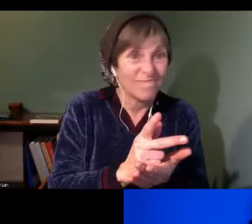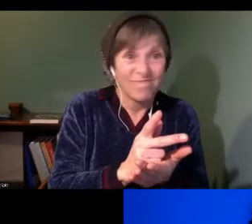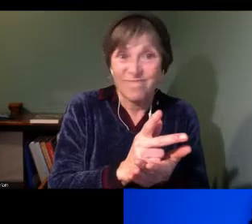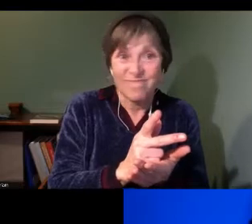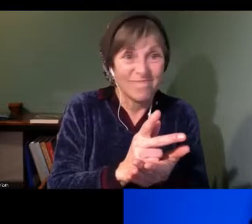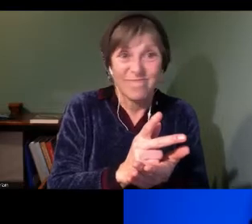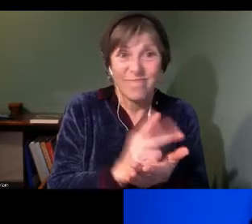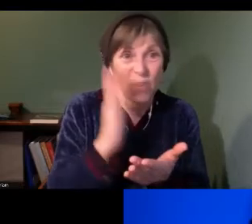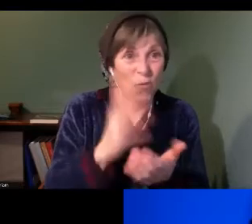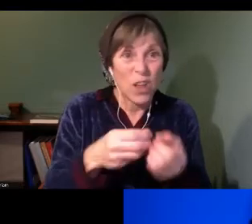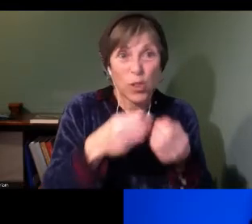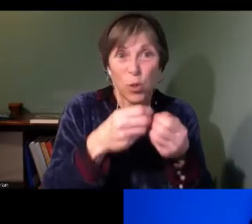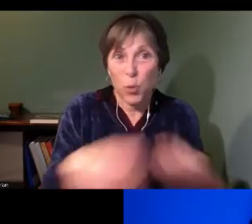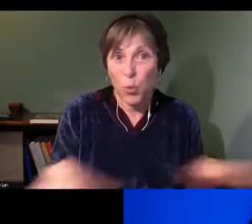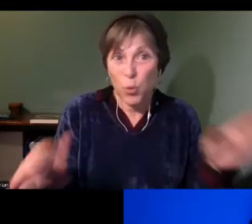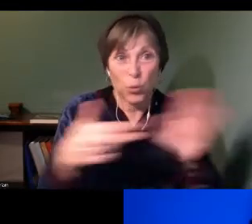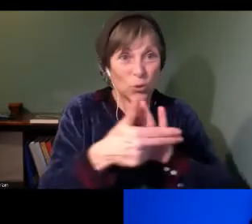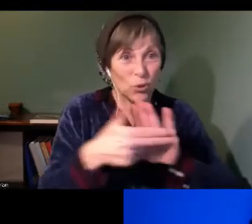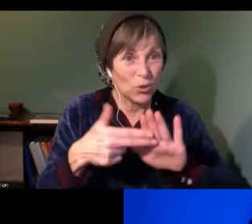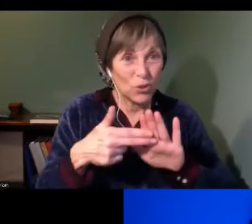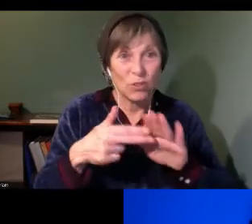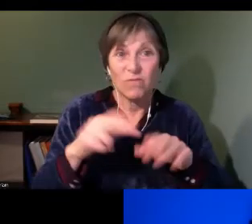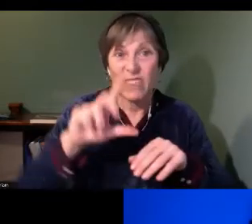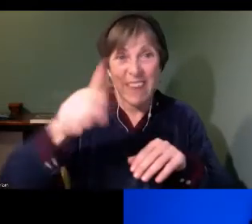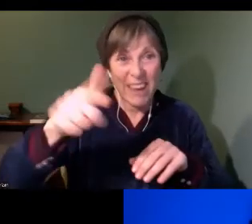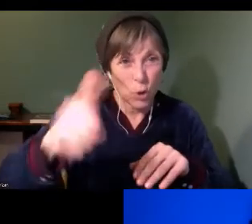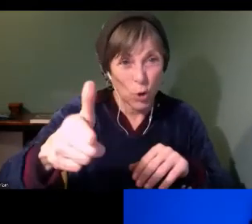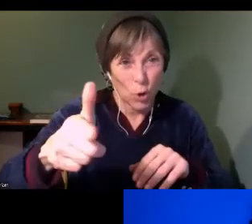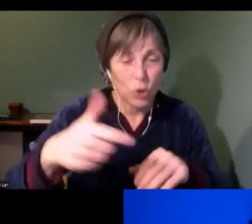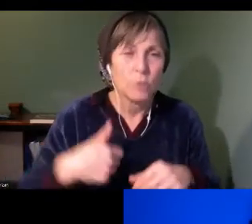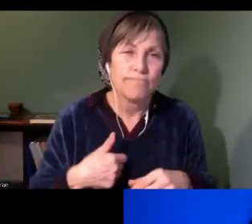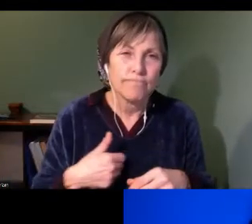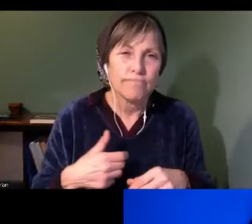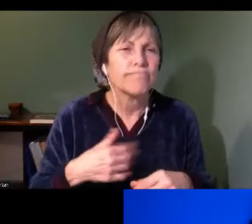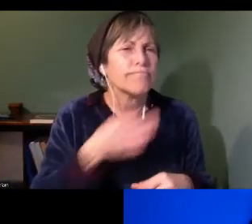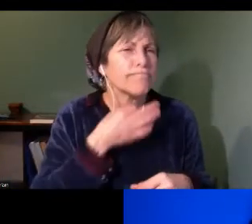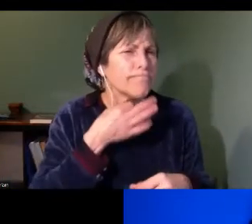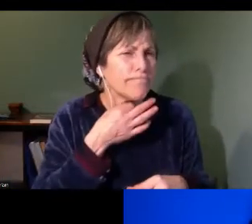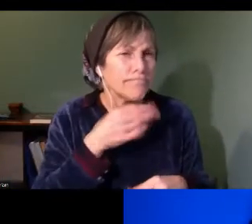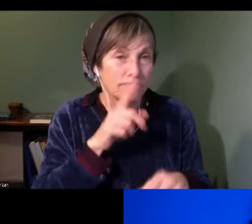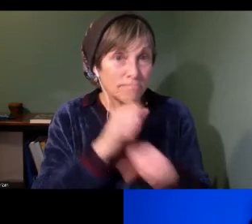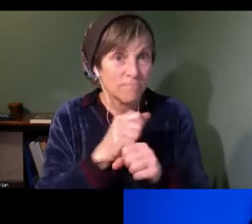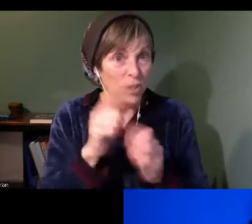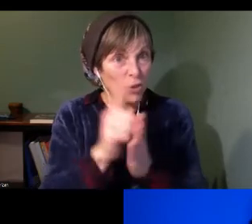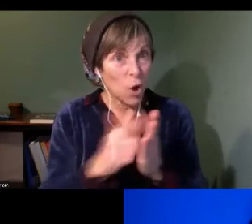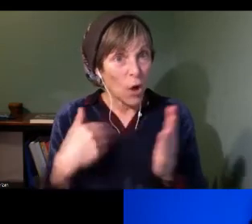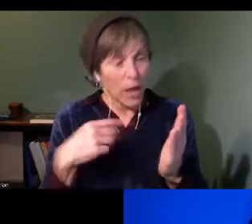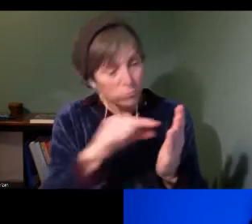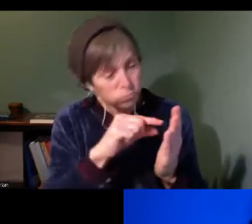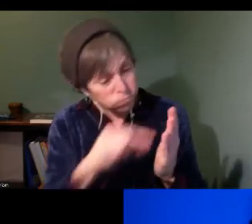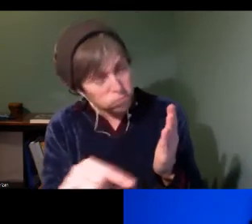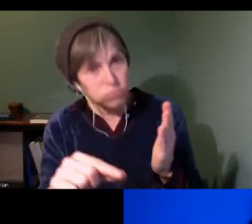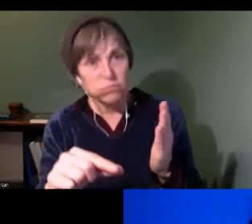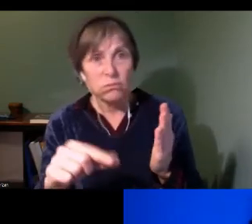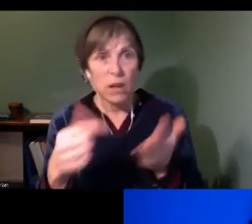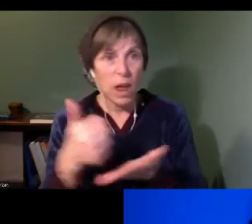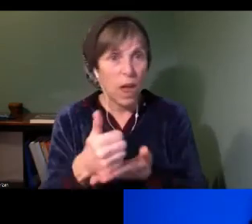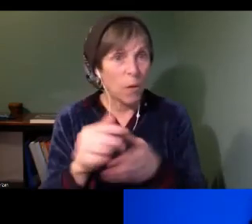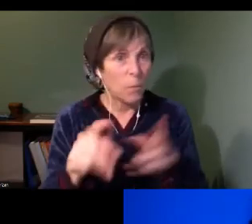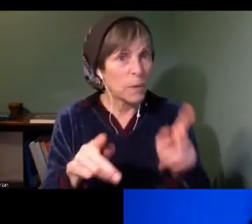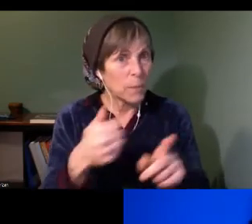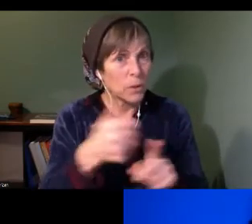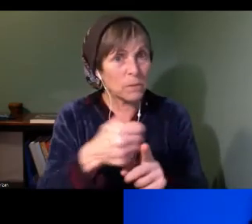status um at some point and so I guess my question is is there a provision in the law for people who uh